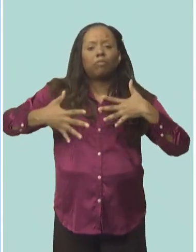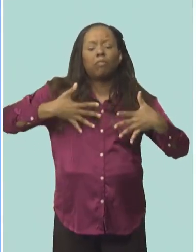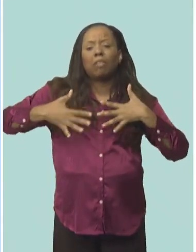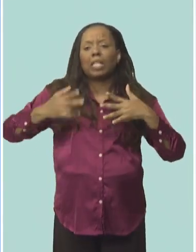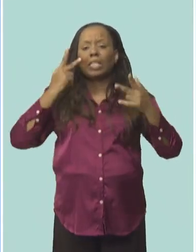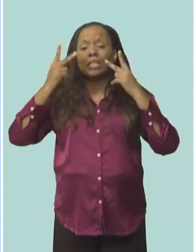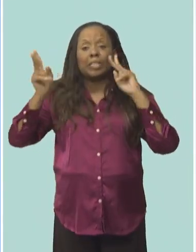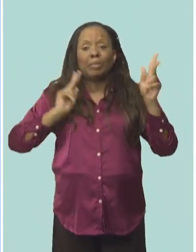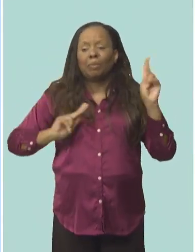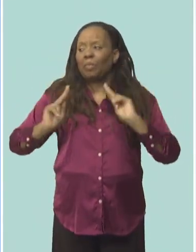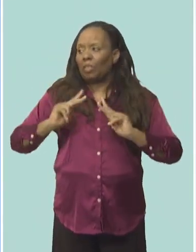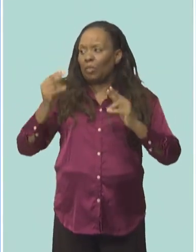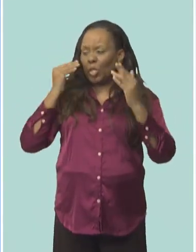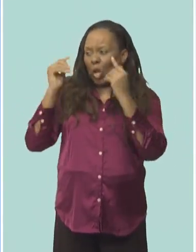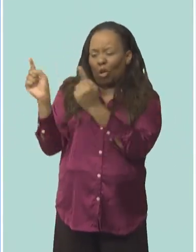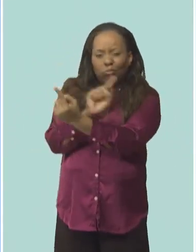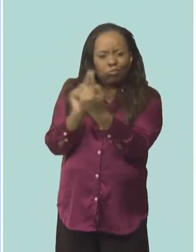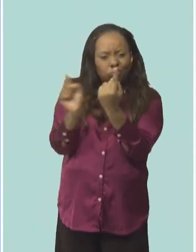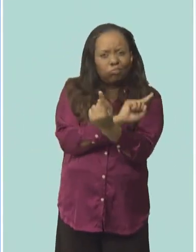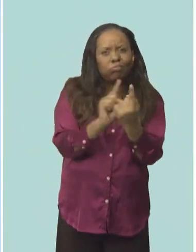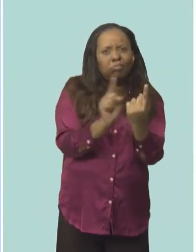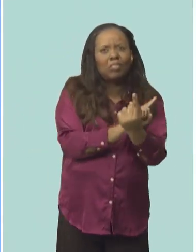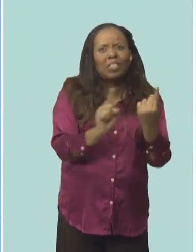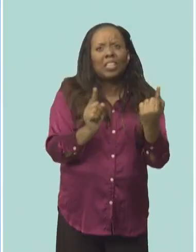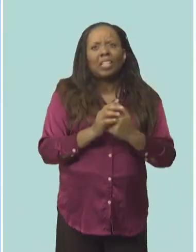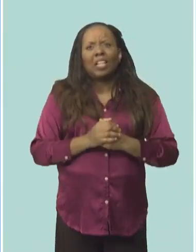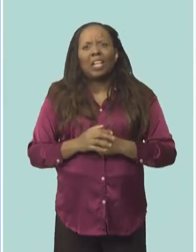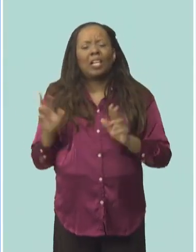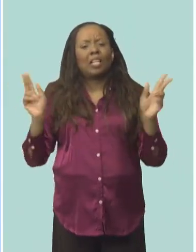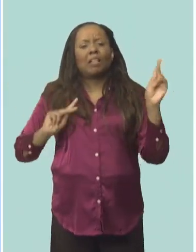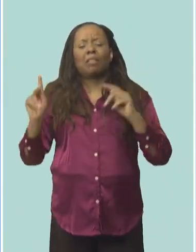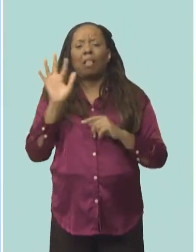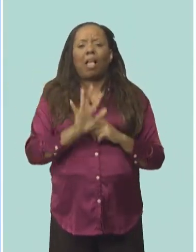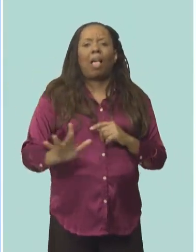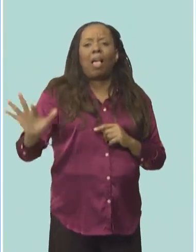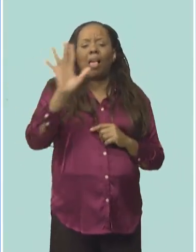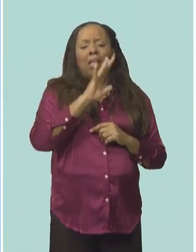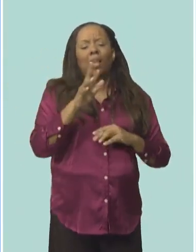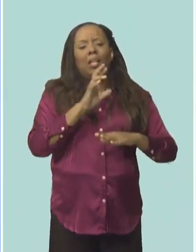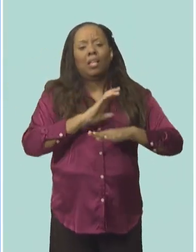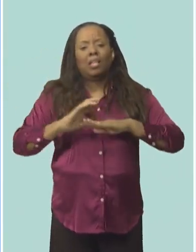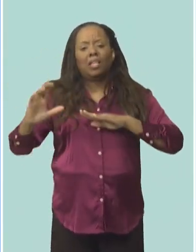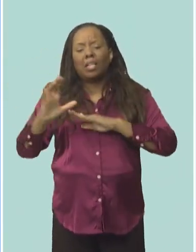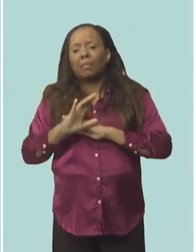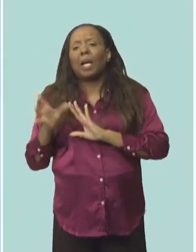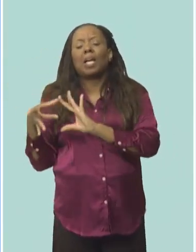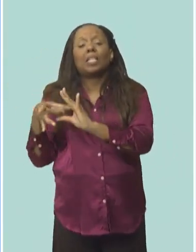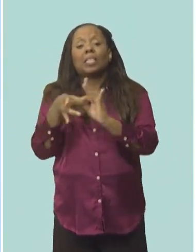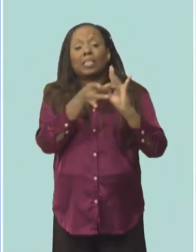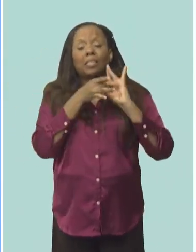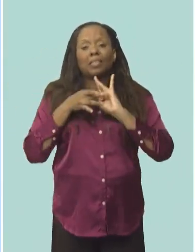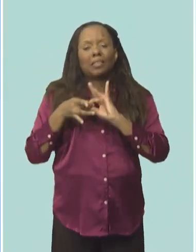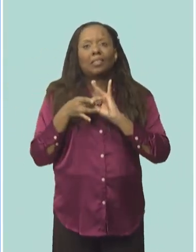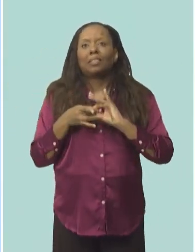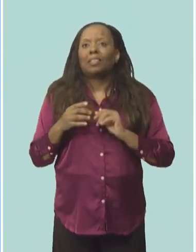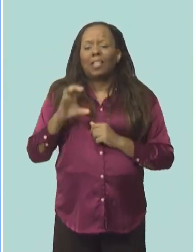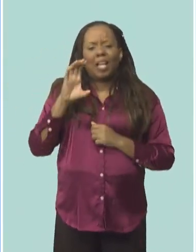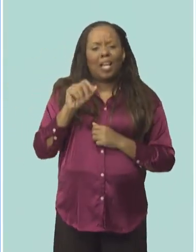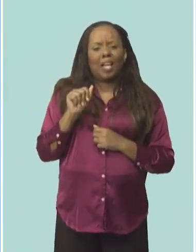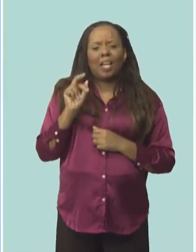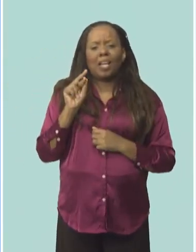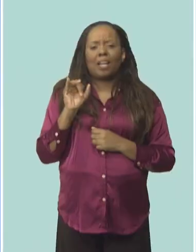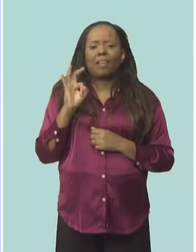people that you know already from Barbados, and then people from across the Caribbean just vibing, just connecting. I think Carifesta has